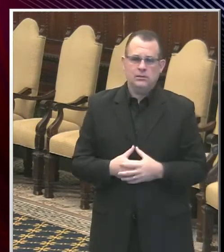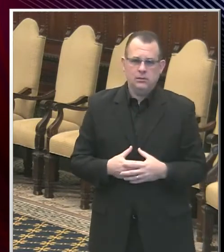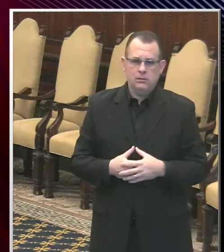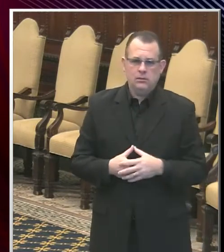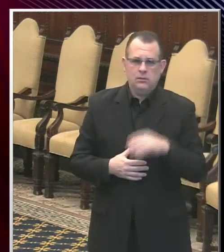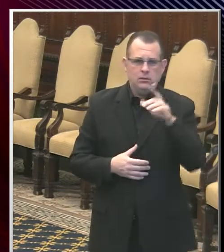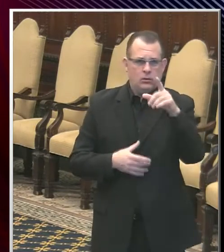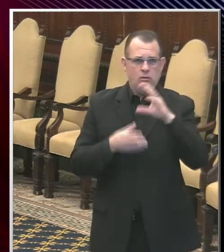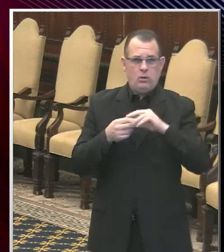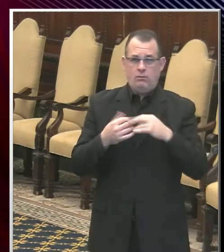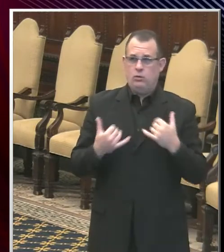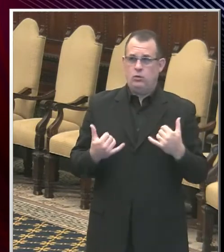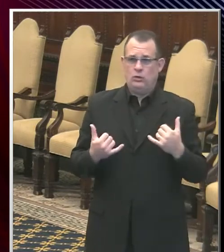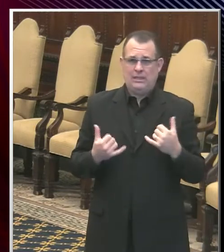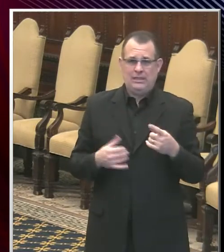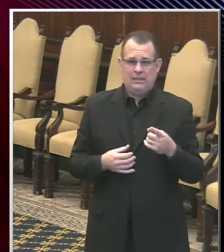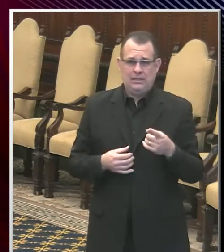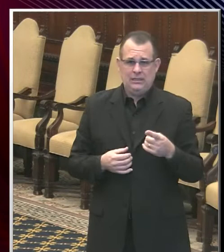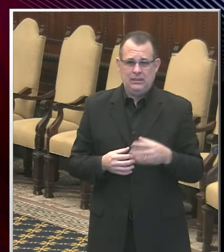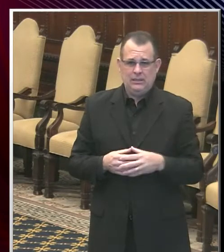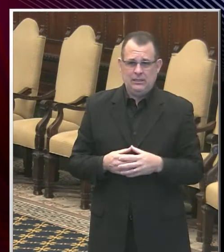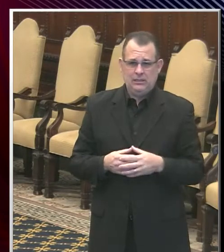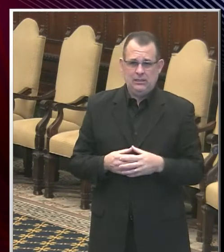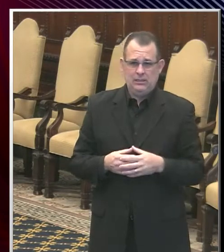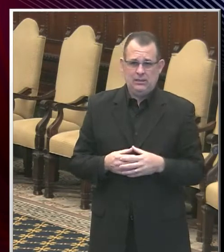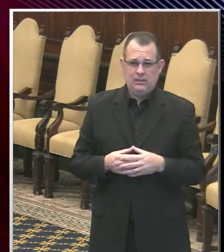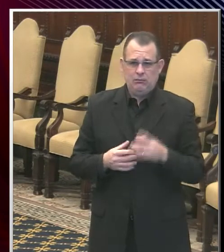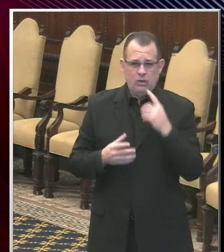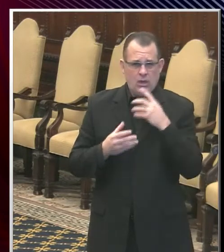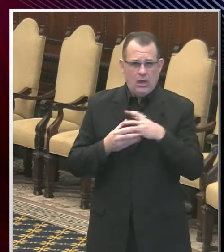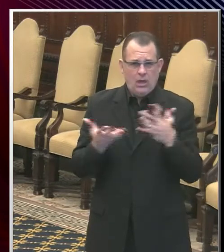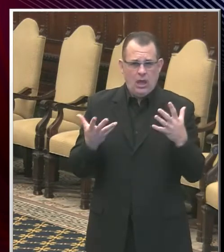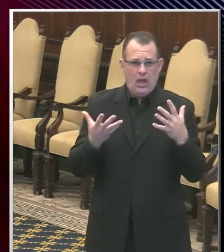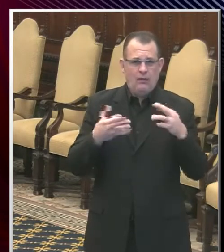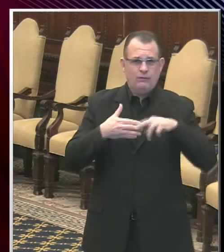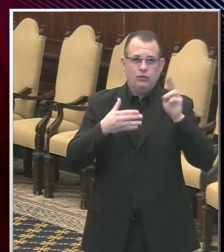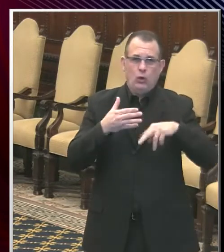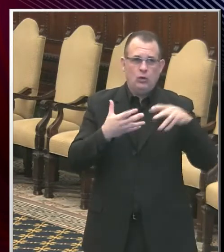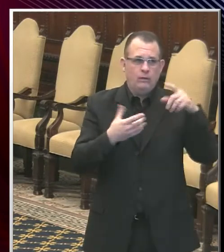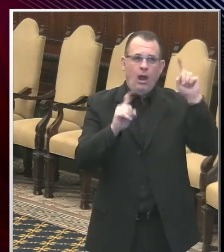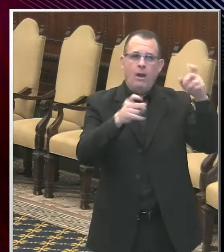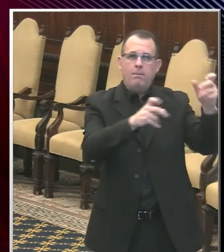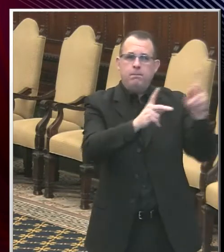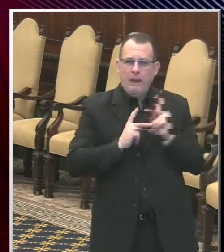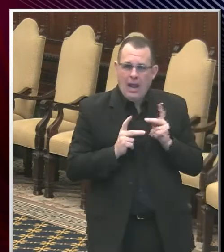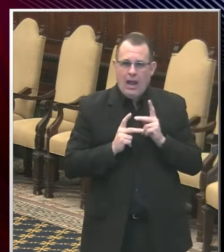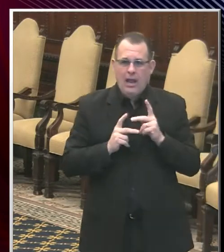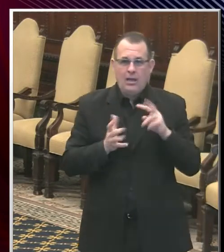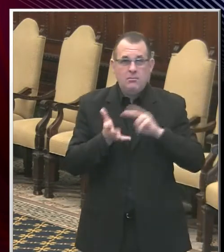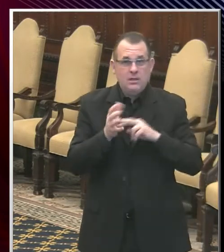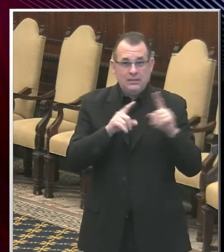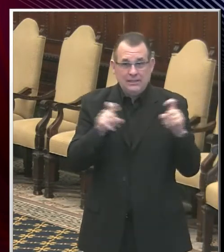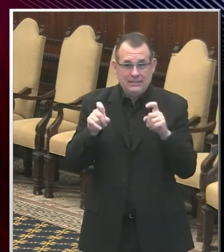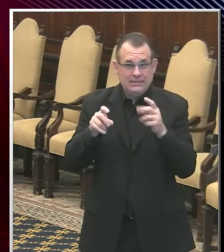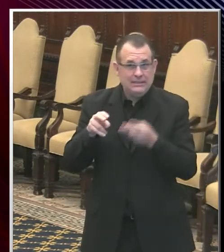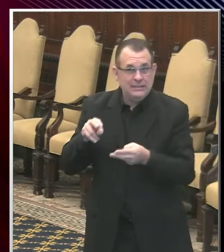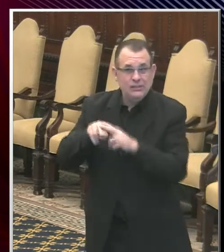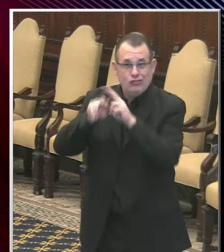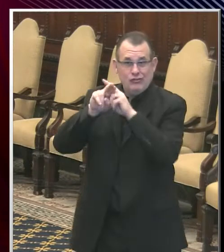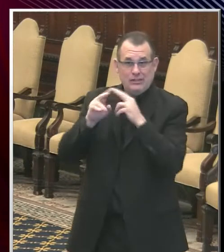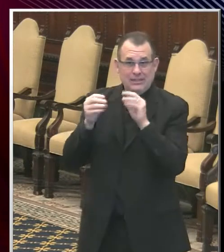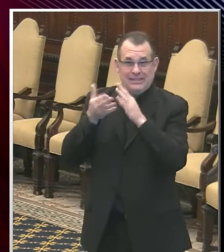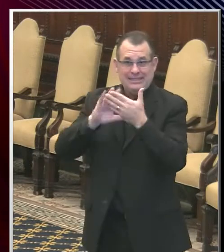today the big batch of test results and that could be a sign of testing increasing in the